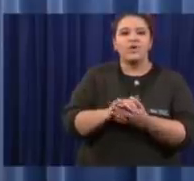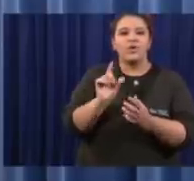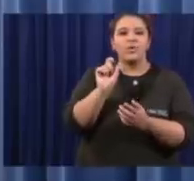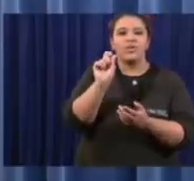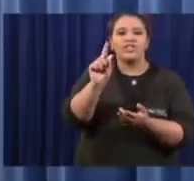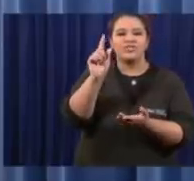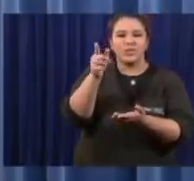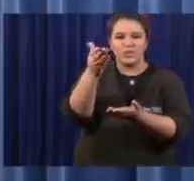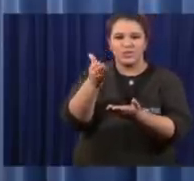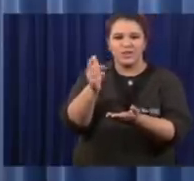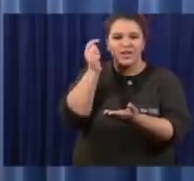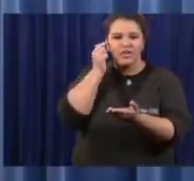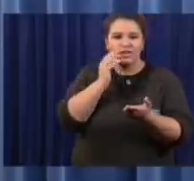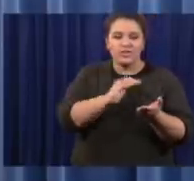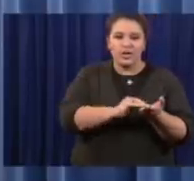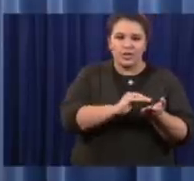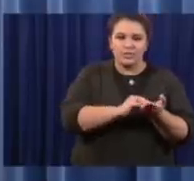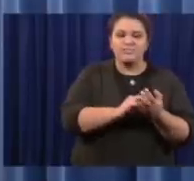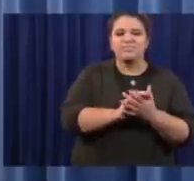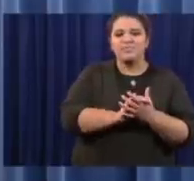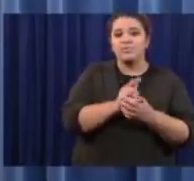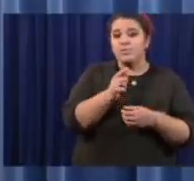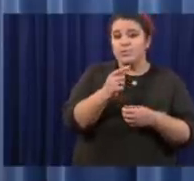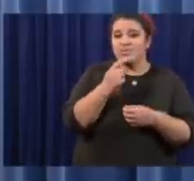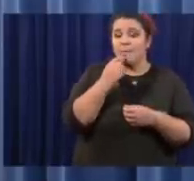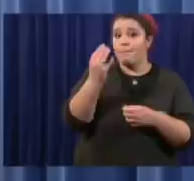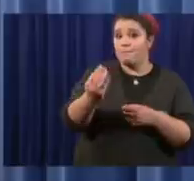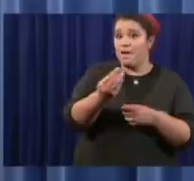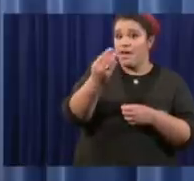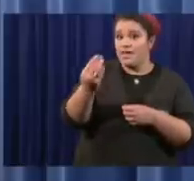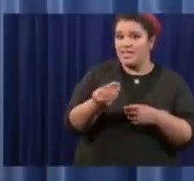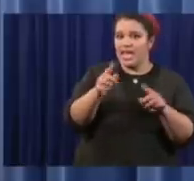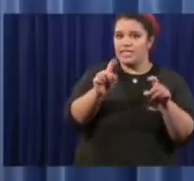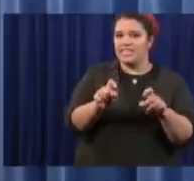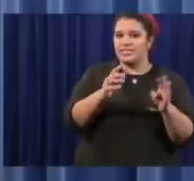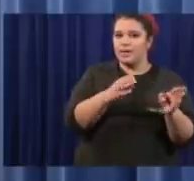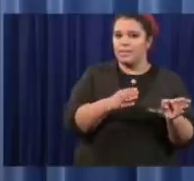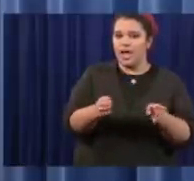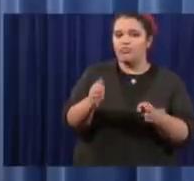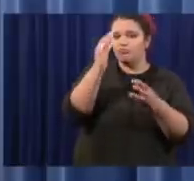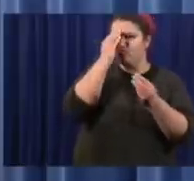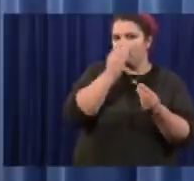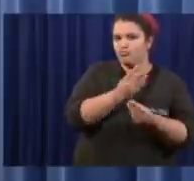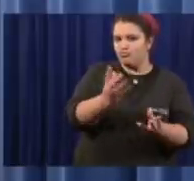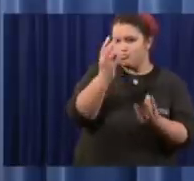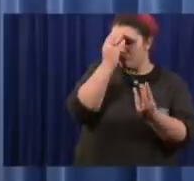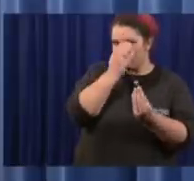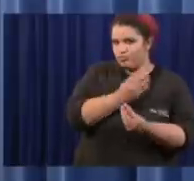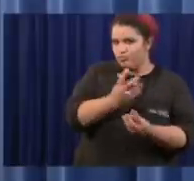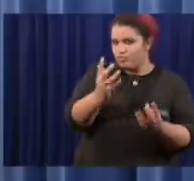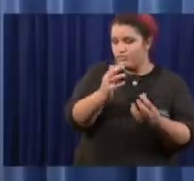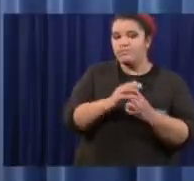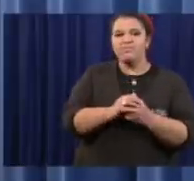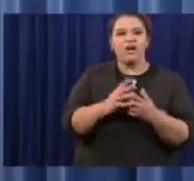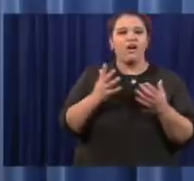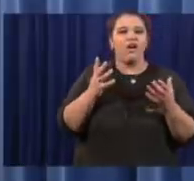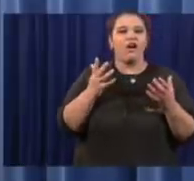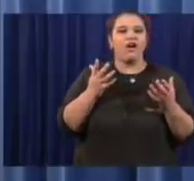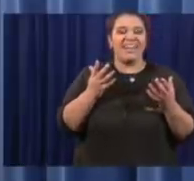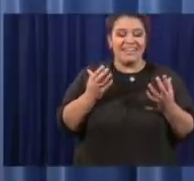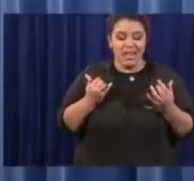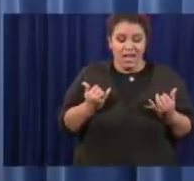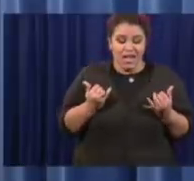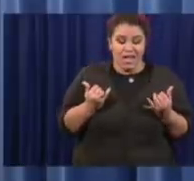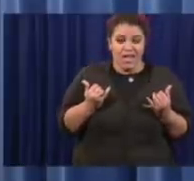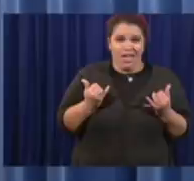said that you're going to start unveiling testing plans on Monday, but the state is already beginning to ease restrictions today. And I